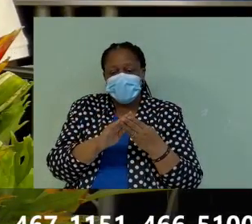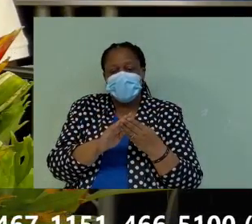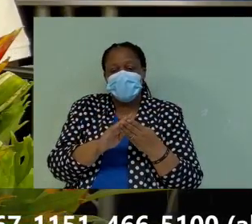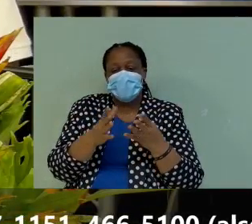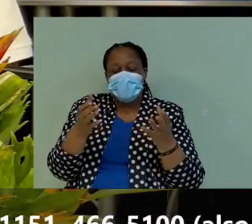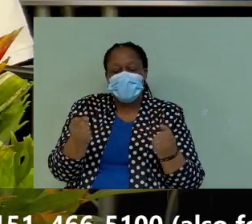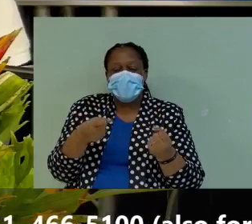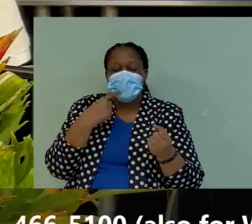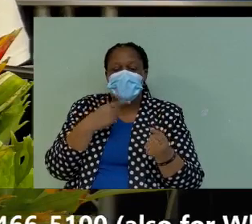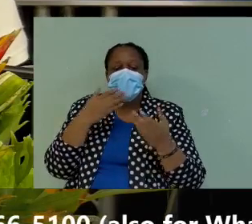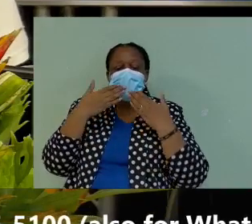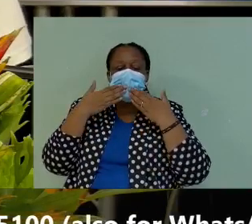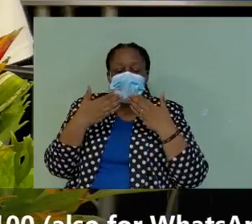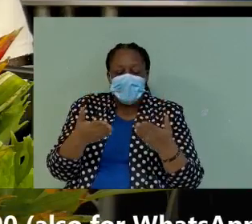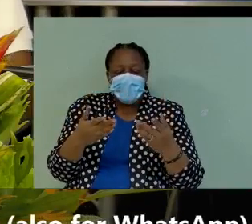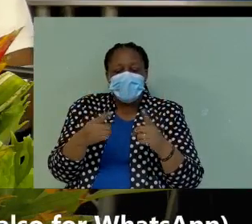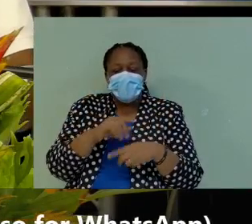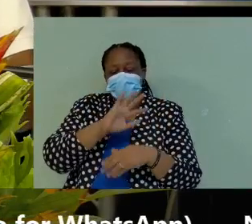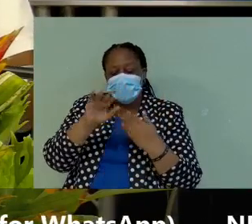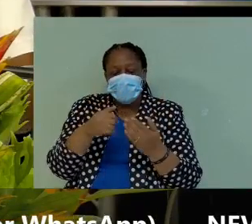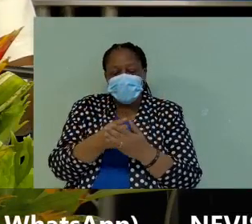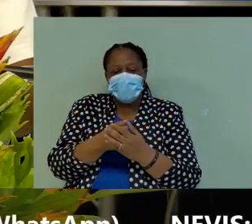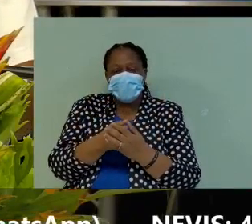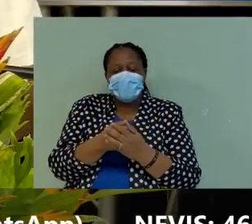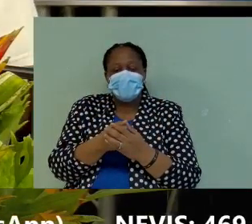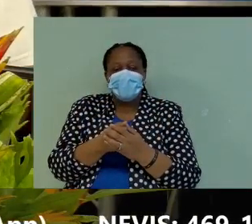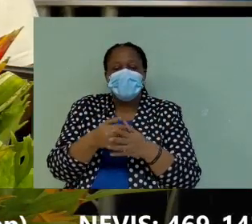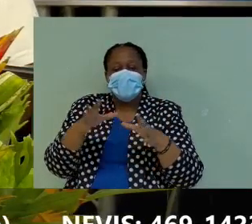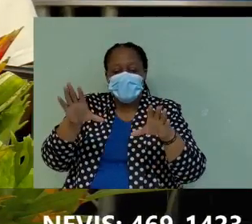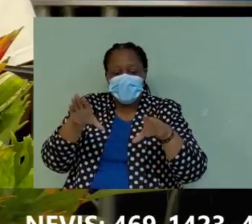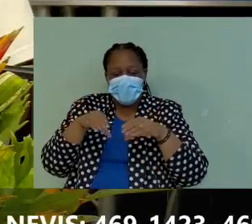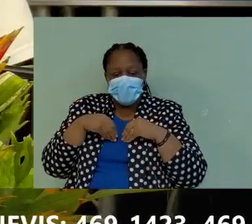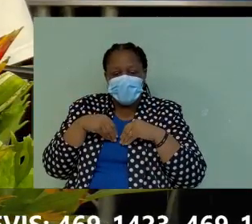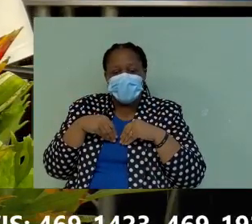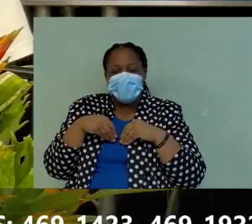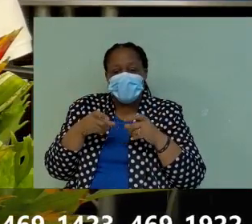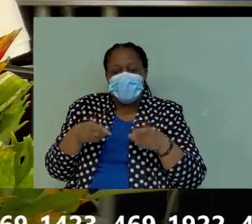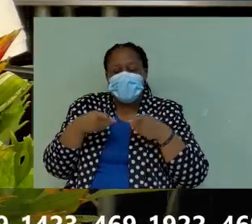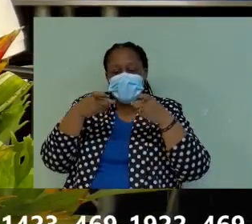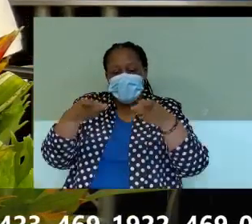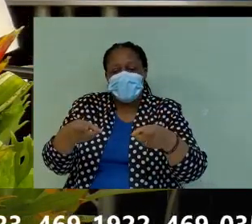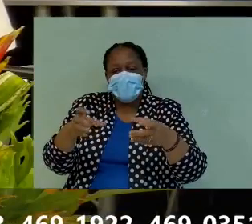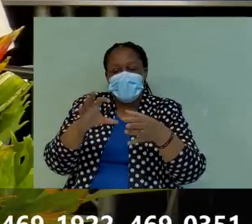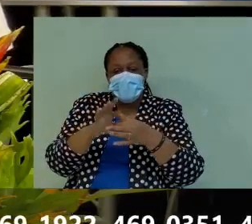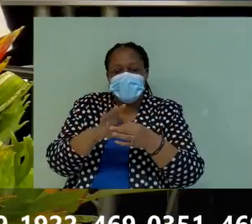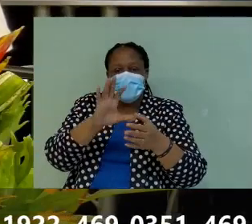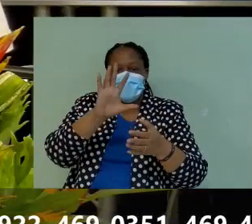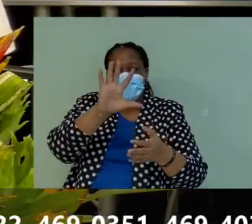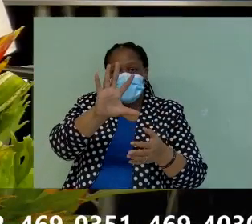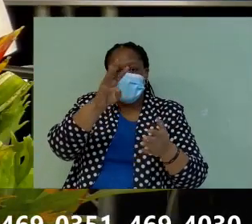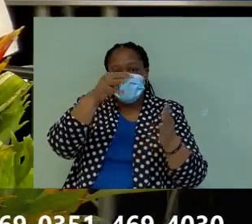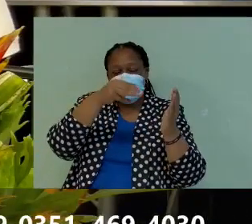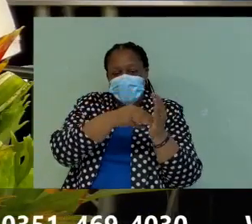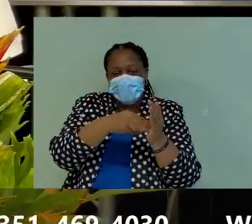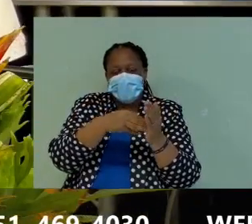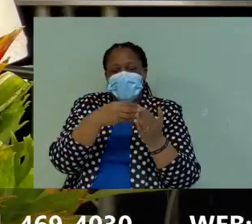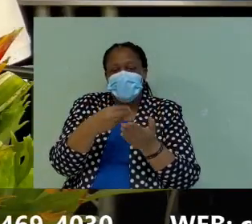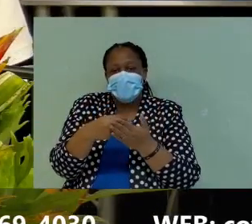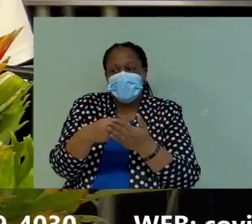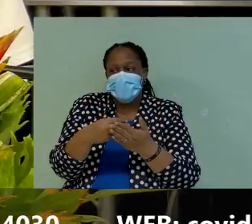against COVID-19. Please accept this donation of 5,000 EC dollars as